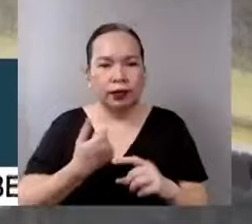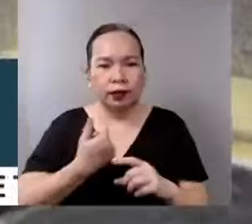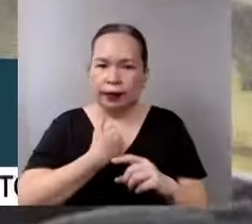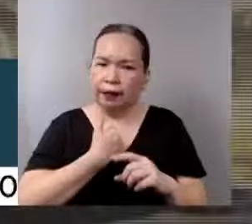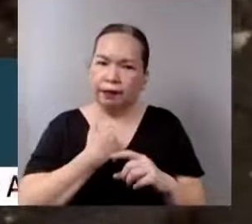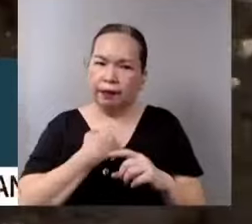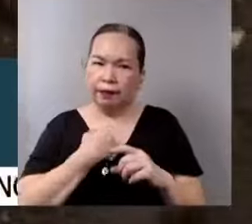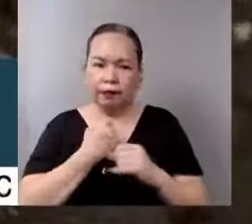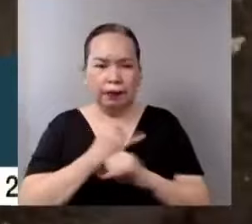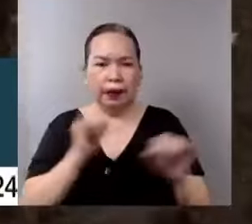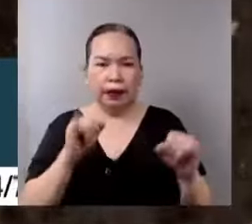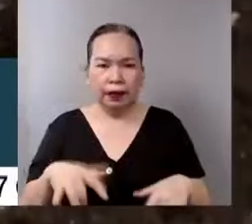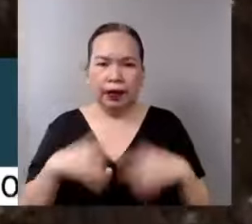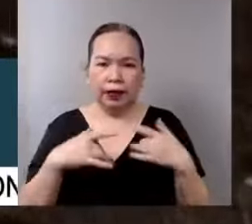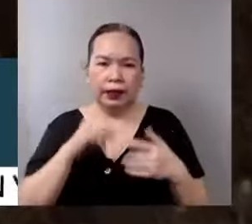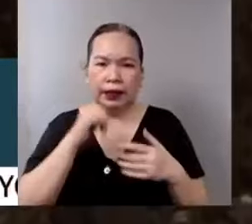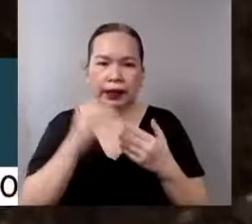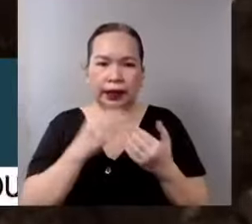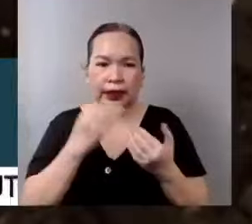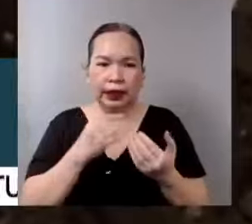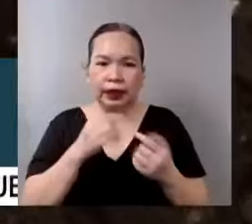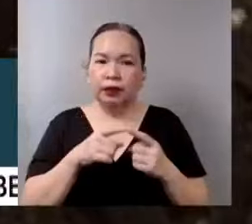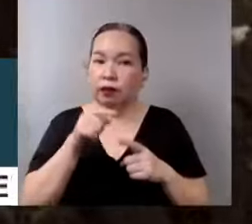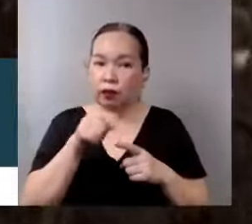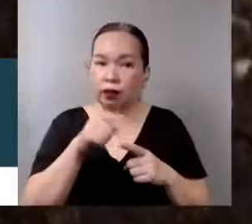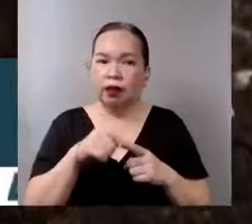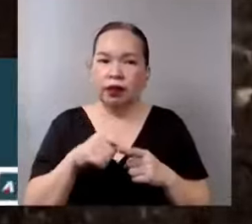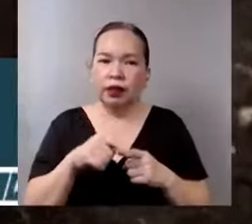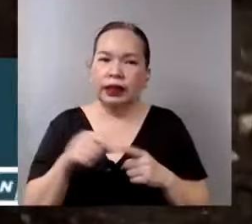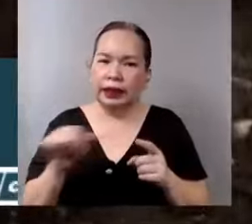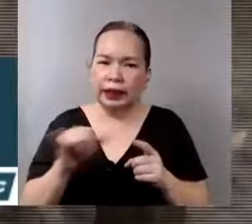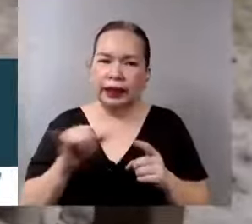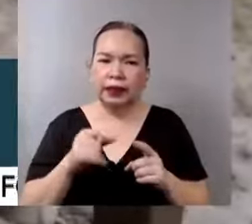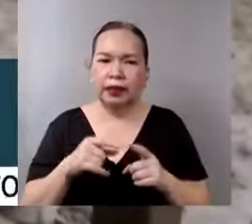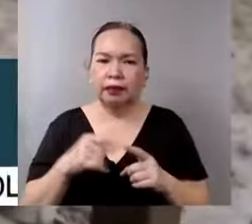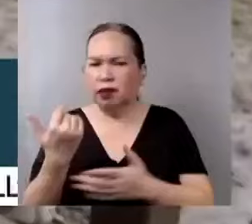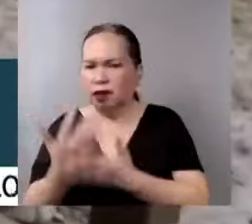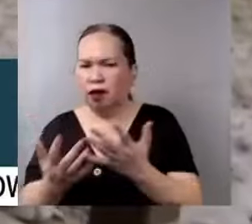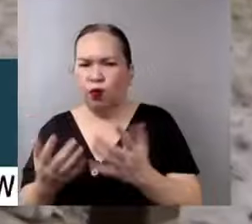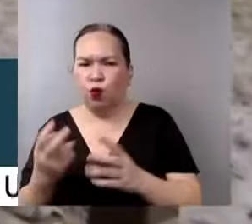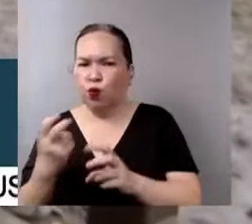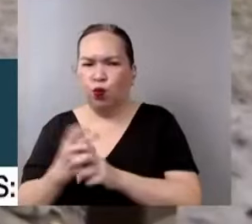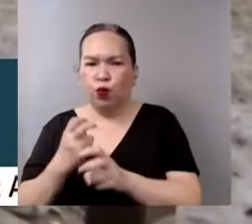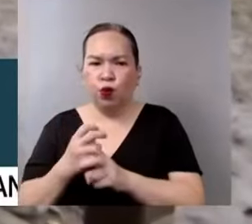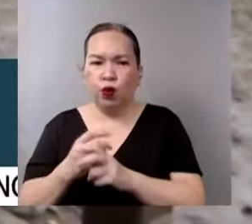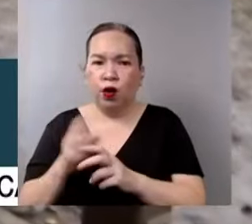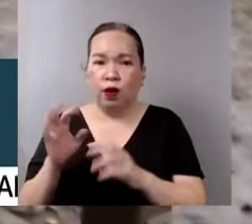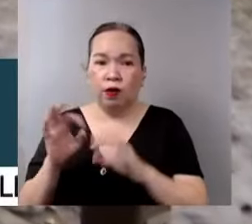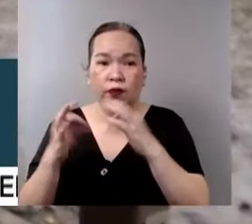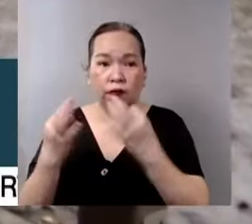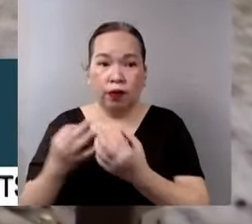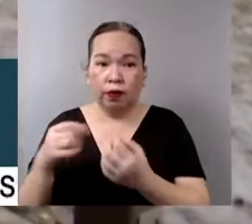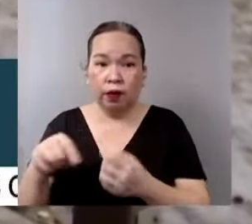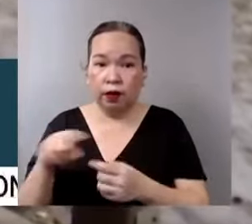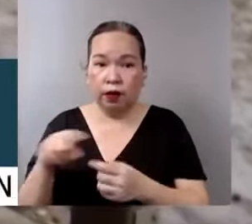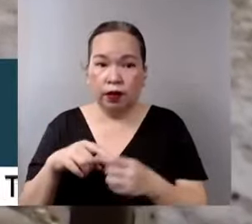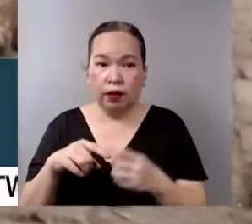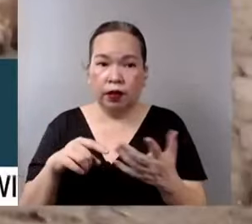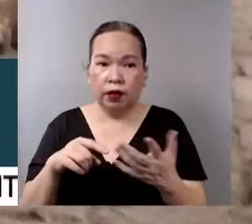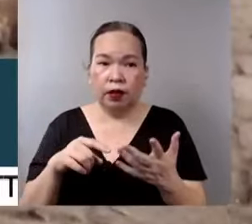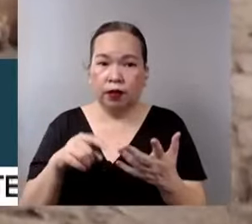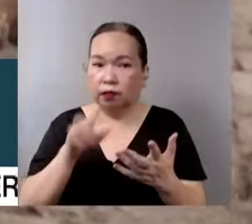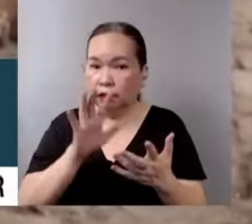is not easy. And for Kamenci, that goal seems even unrealistic. His family currently does not live off-grid. They have the